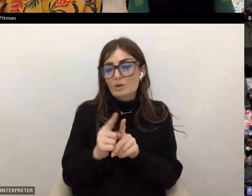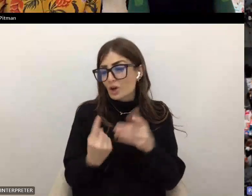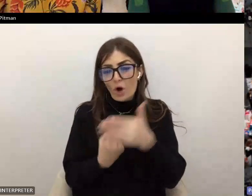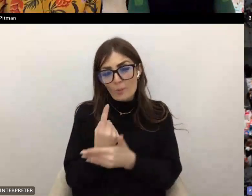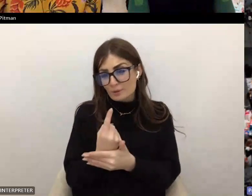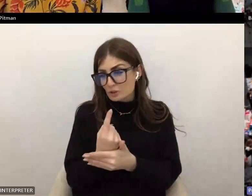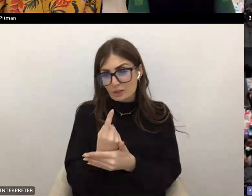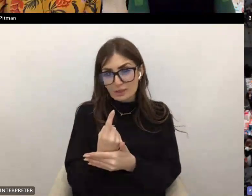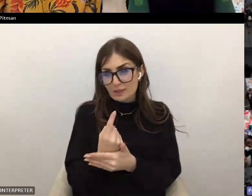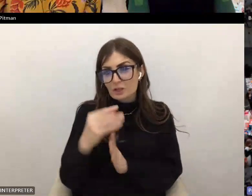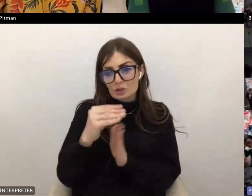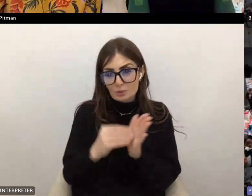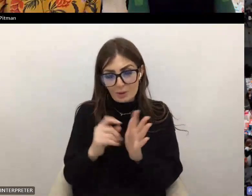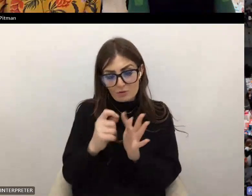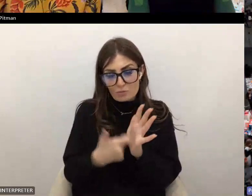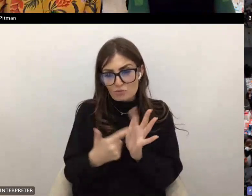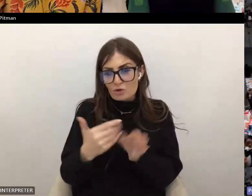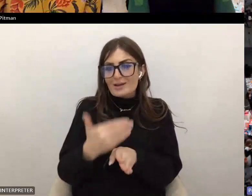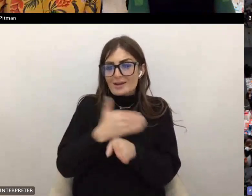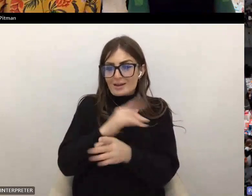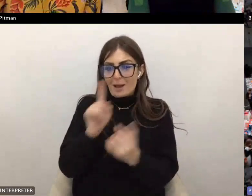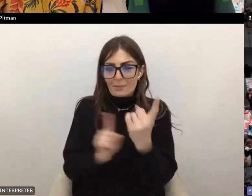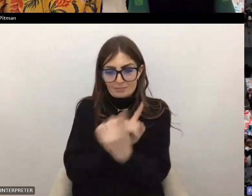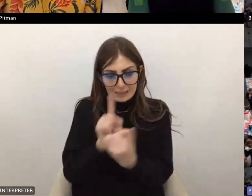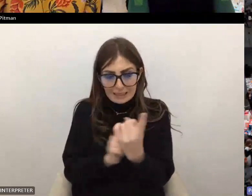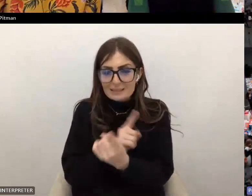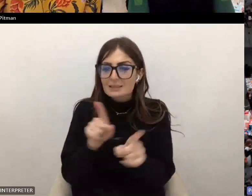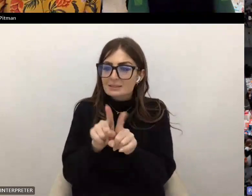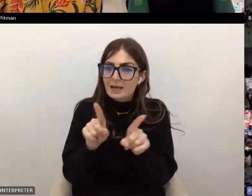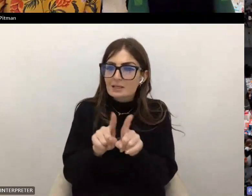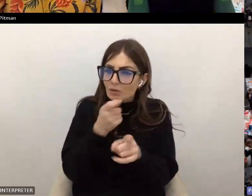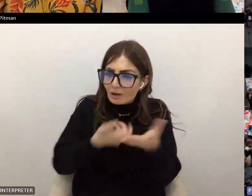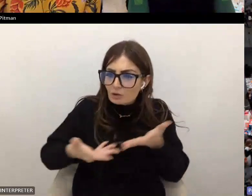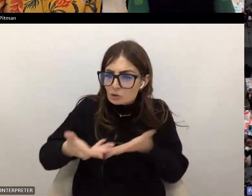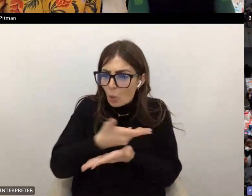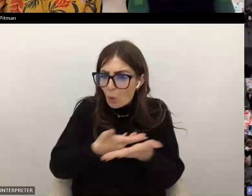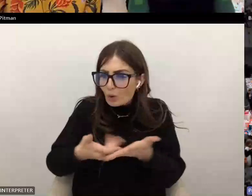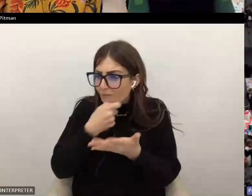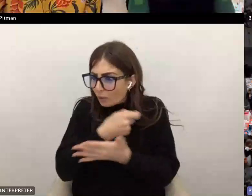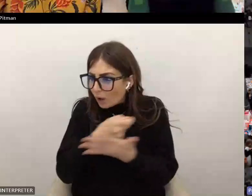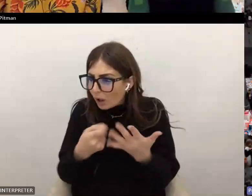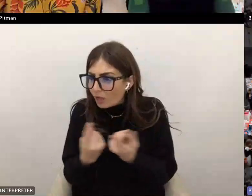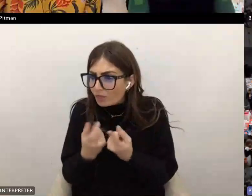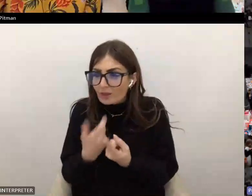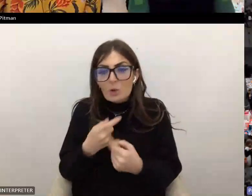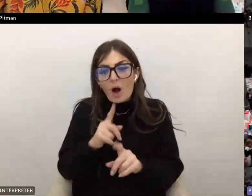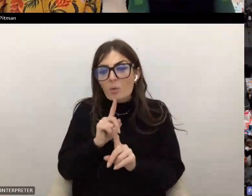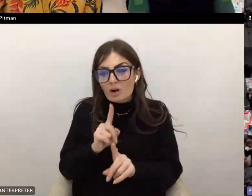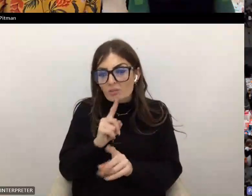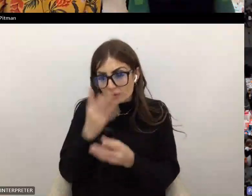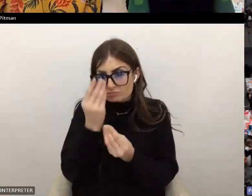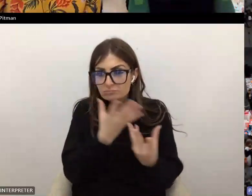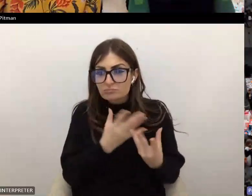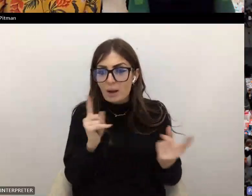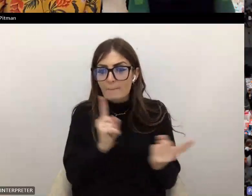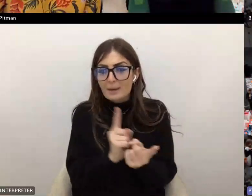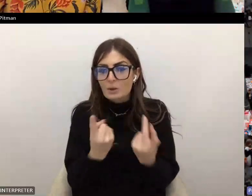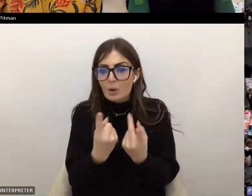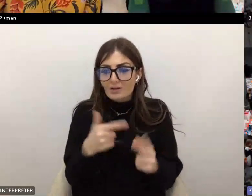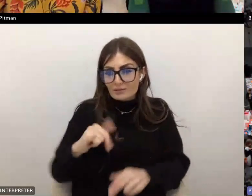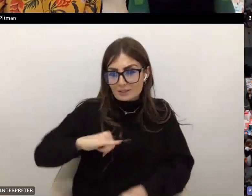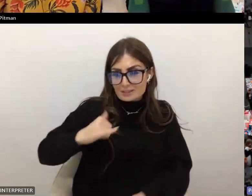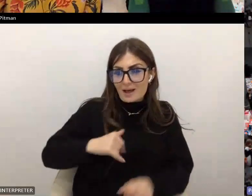for pre-application meetings to talk through. It sounds like there's a few moving parts there, so I'd really advise to meet up with one of the staff here at Create